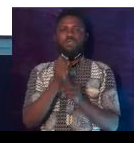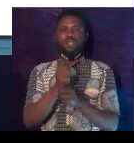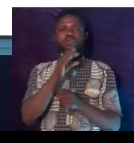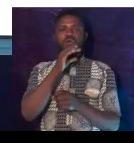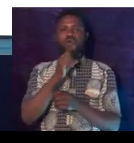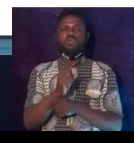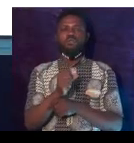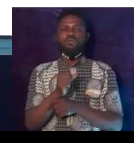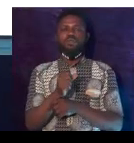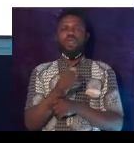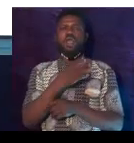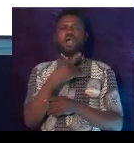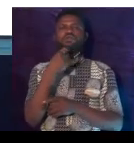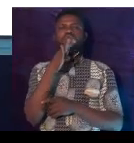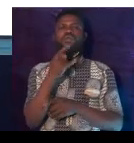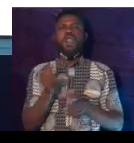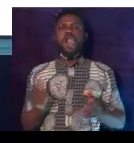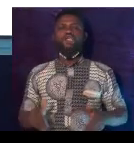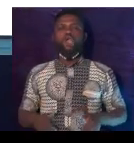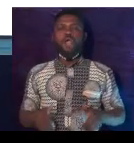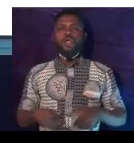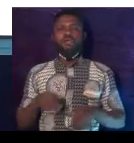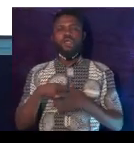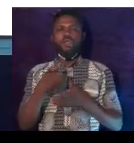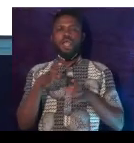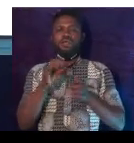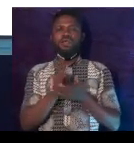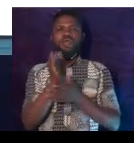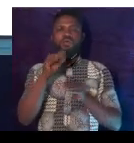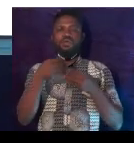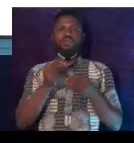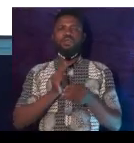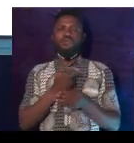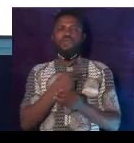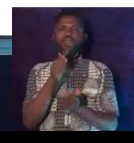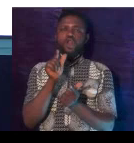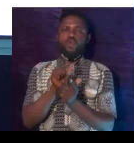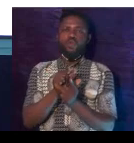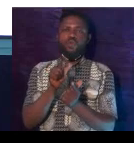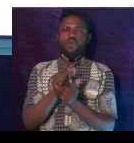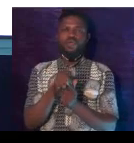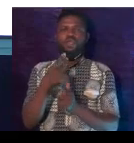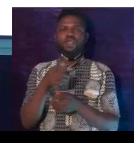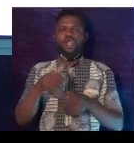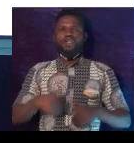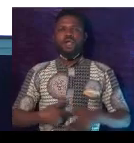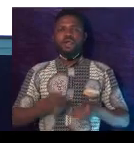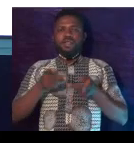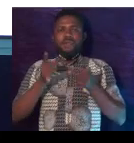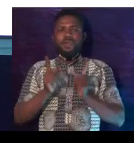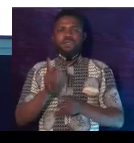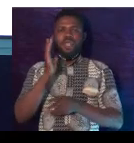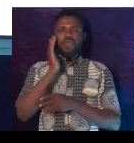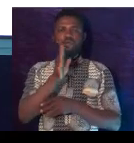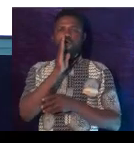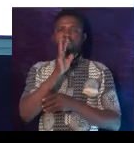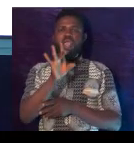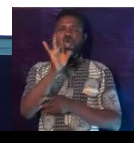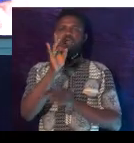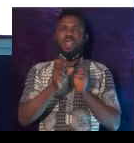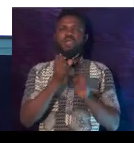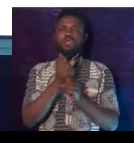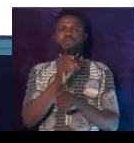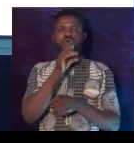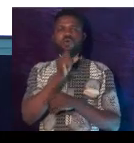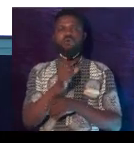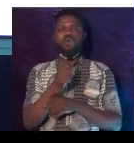years old, quite old. And who is the youngest in the class? That will give us the lowest data. So the youngest person will be